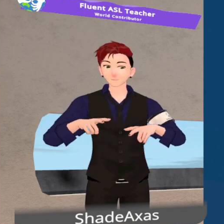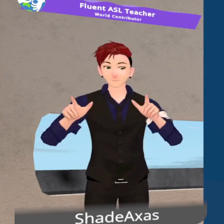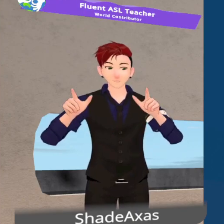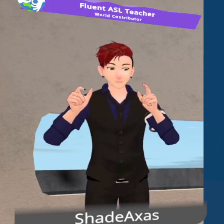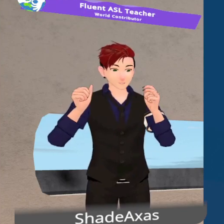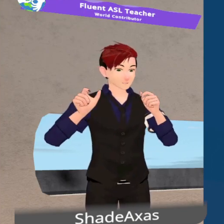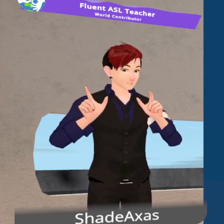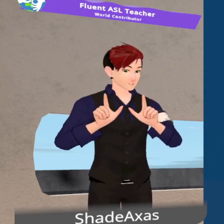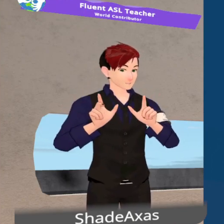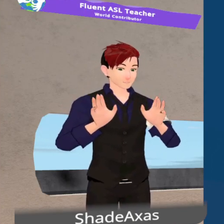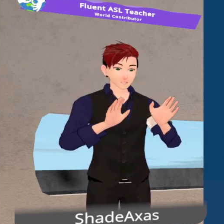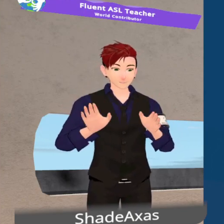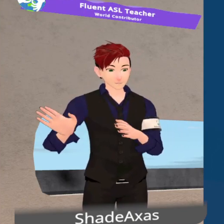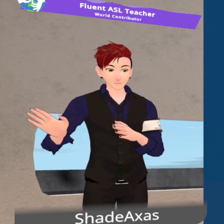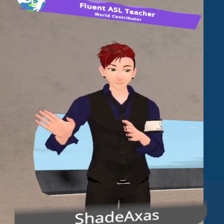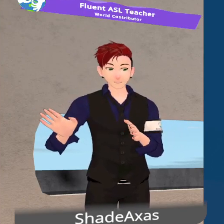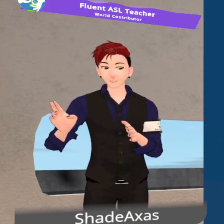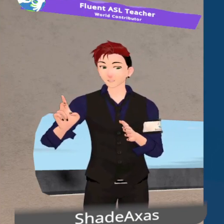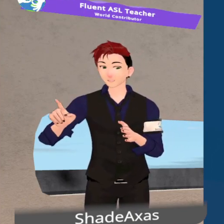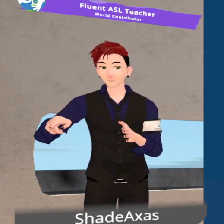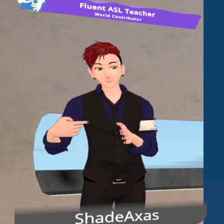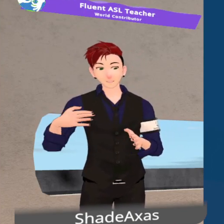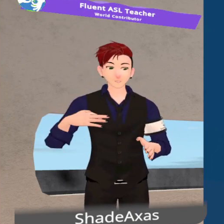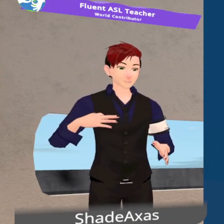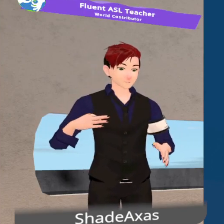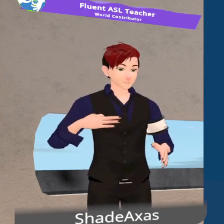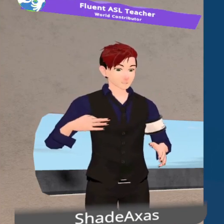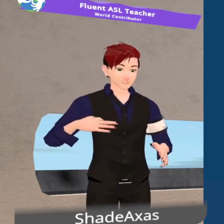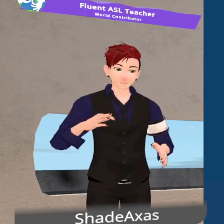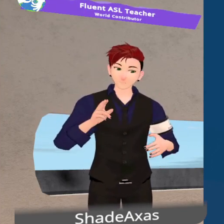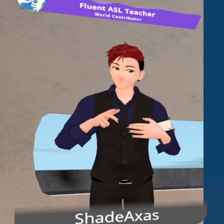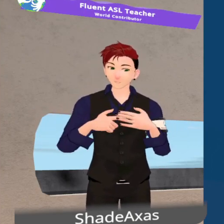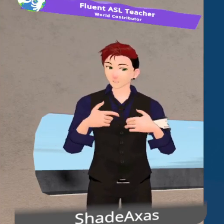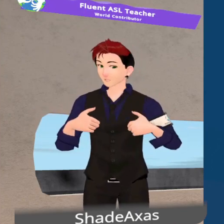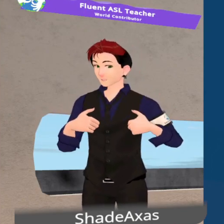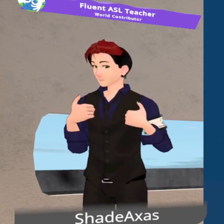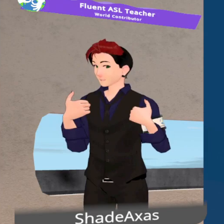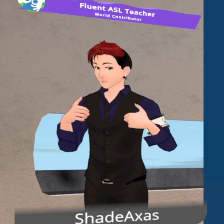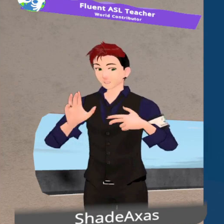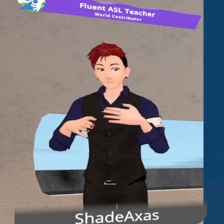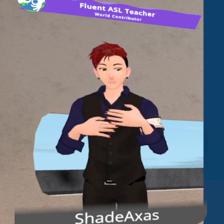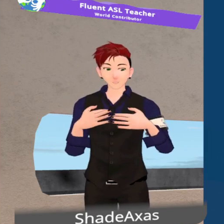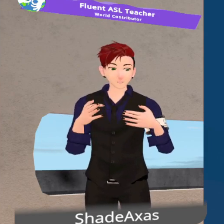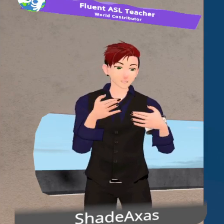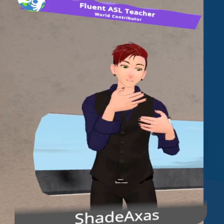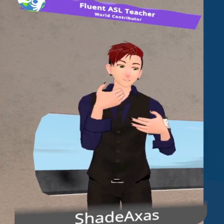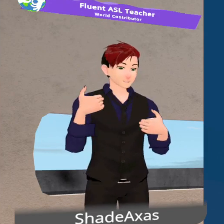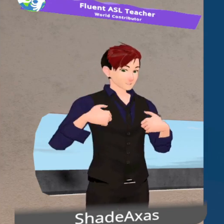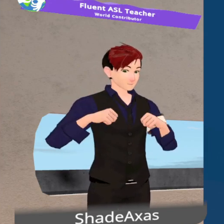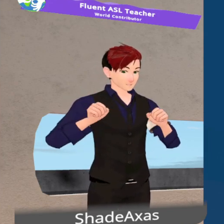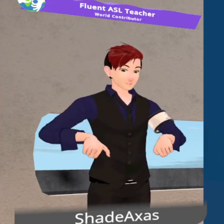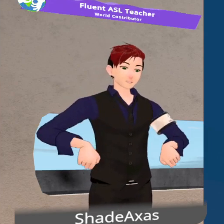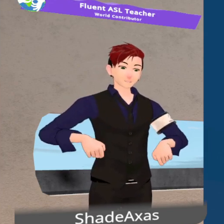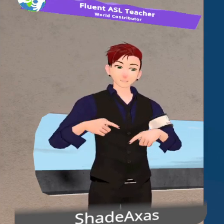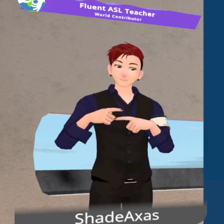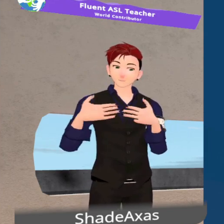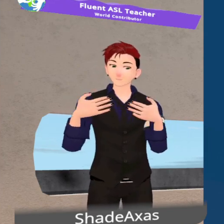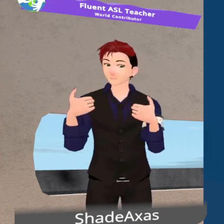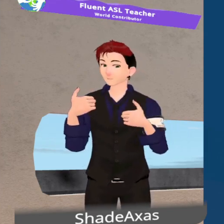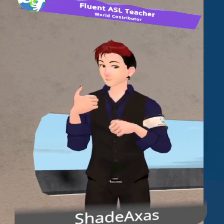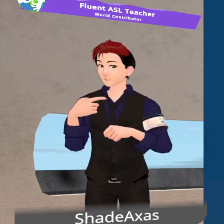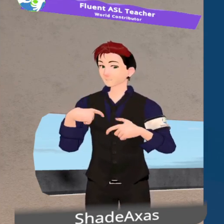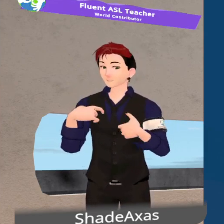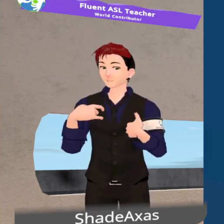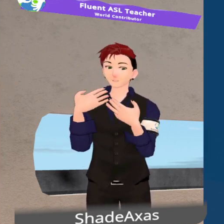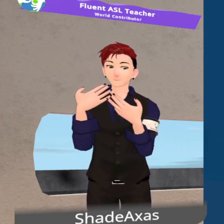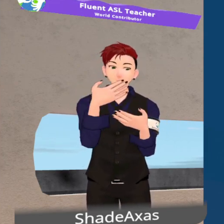certificate or a teacher's license or anything like that. It's all volunteer. We all have real lives. We all are just doing the best we can, but